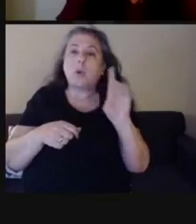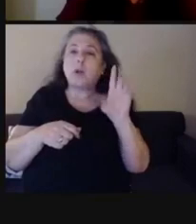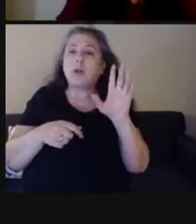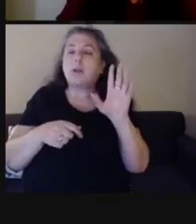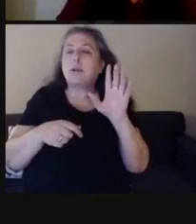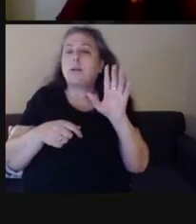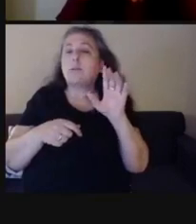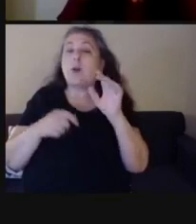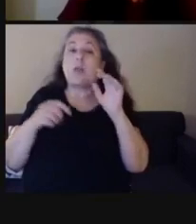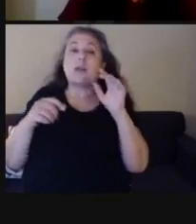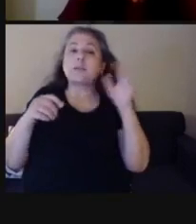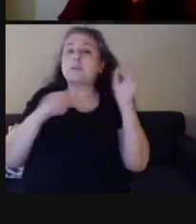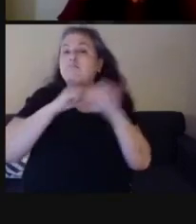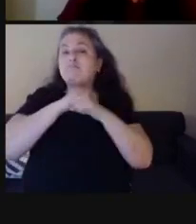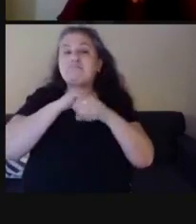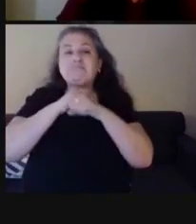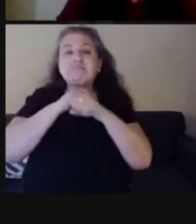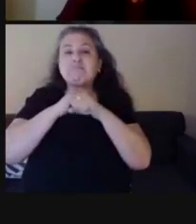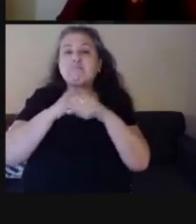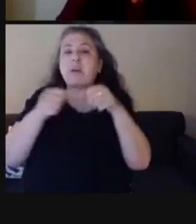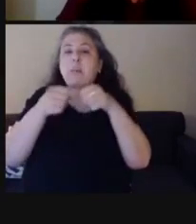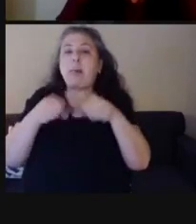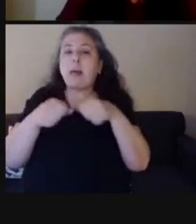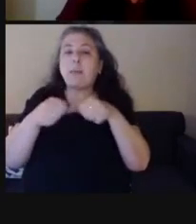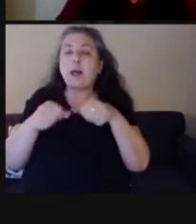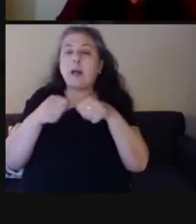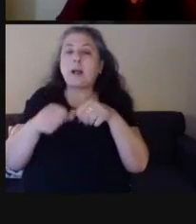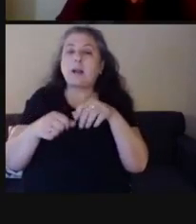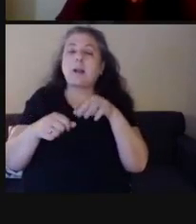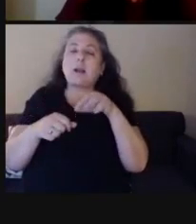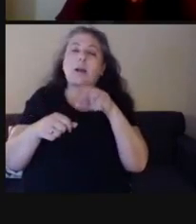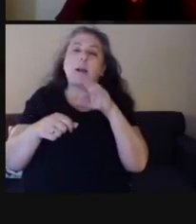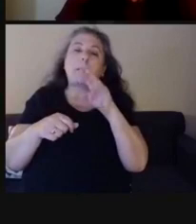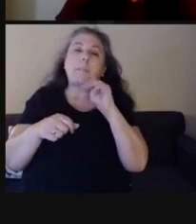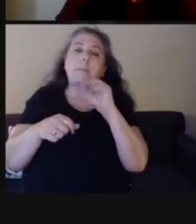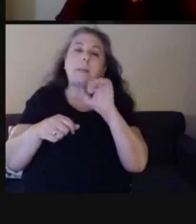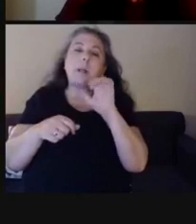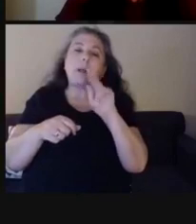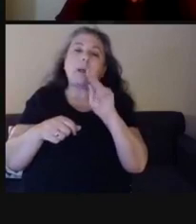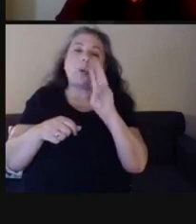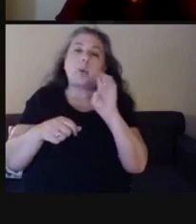campaigns about, let's plant more milkweed for the monarchs.